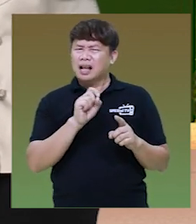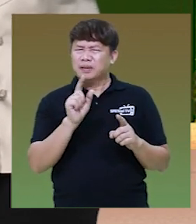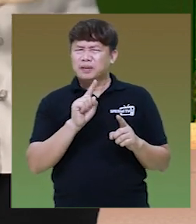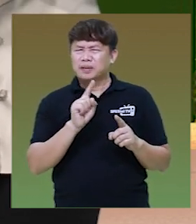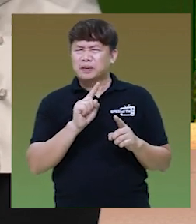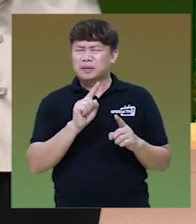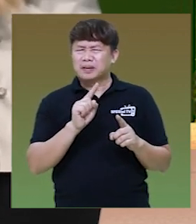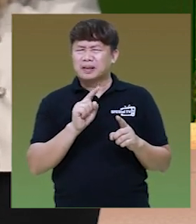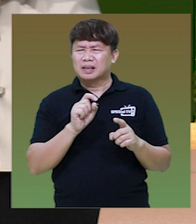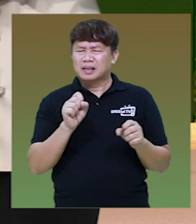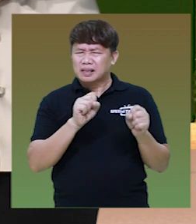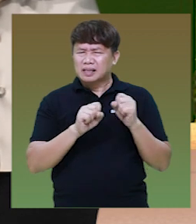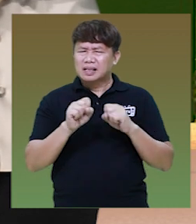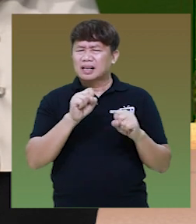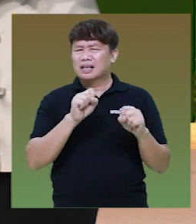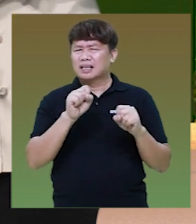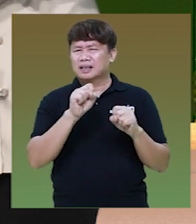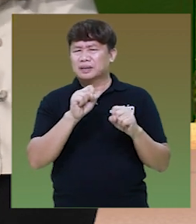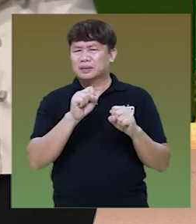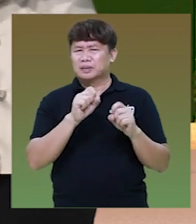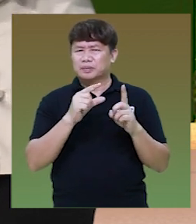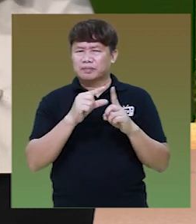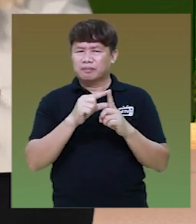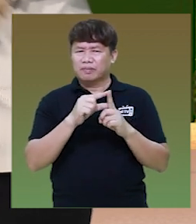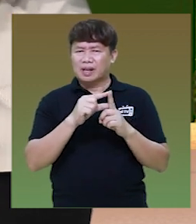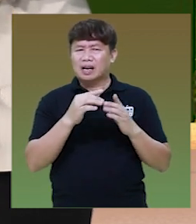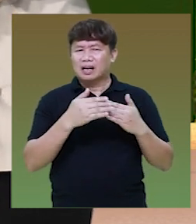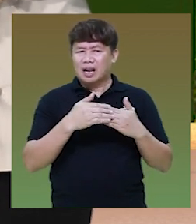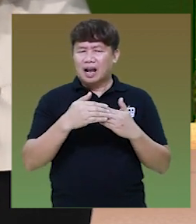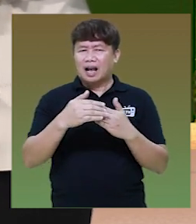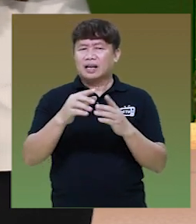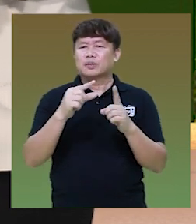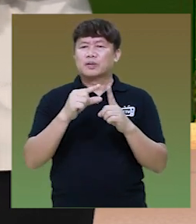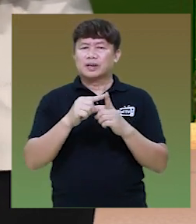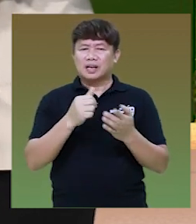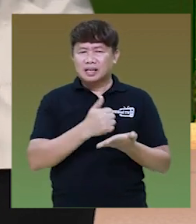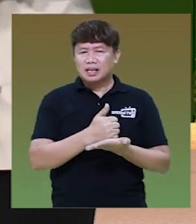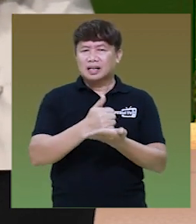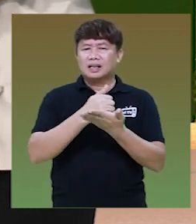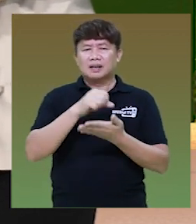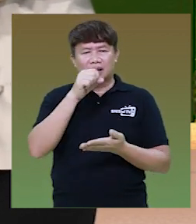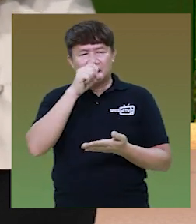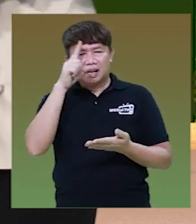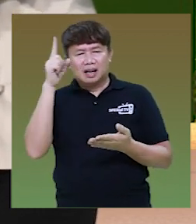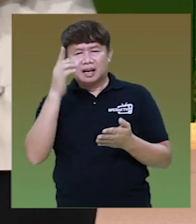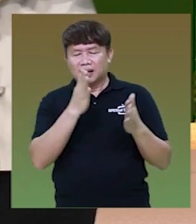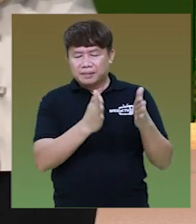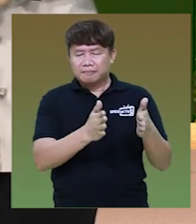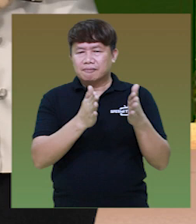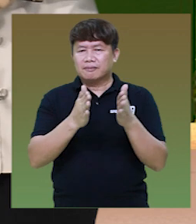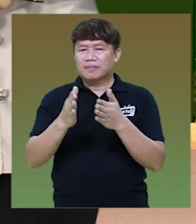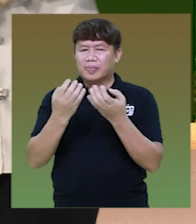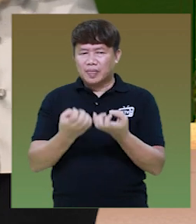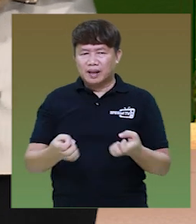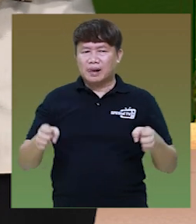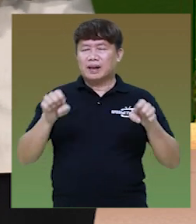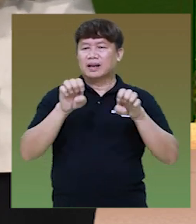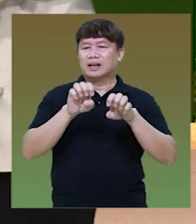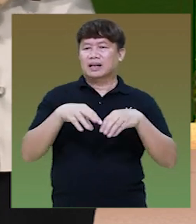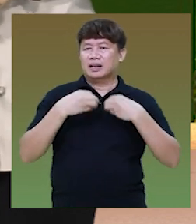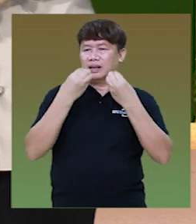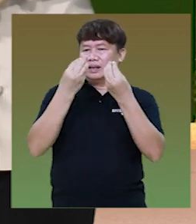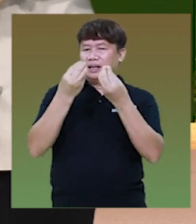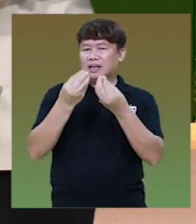Signal words are clue words that help you understand the sequence of events in a given story or